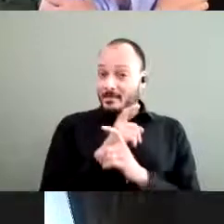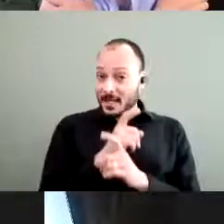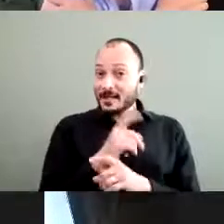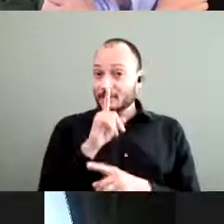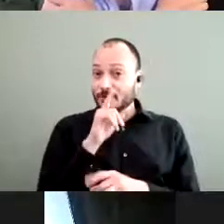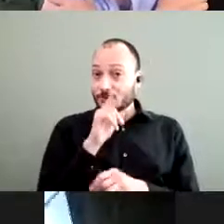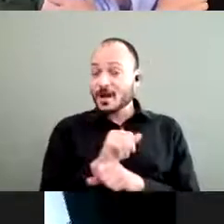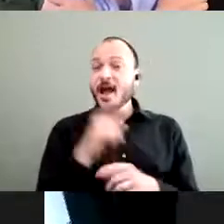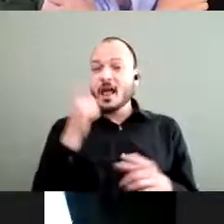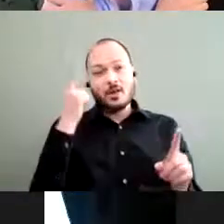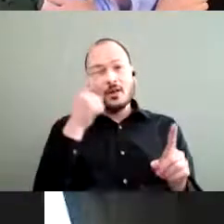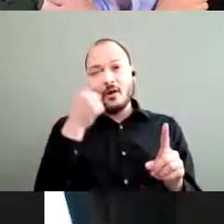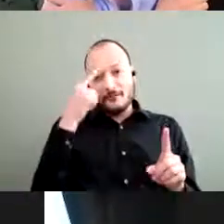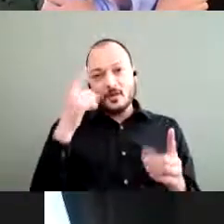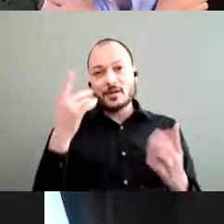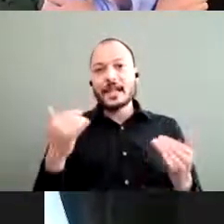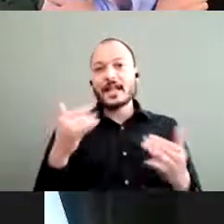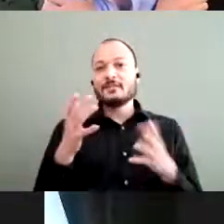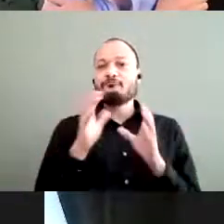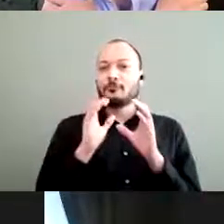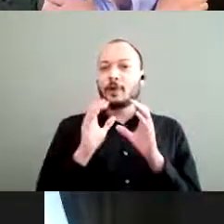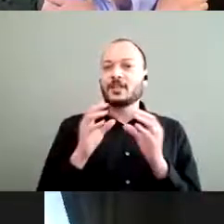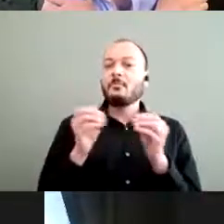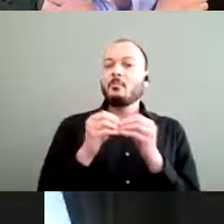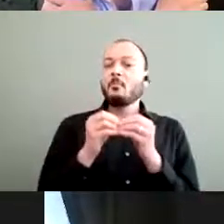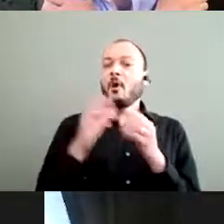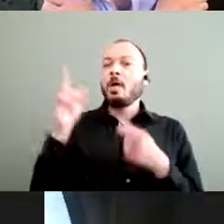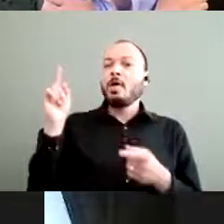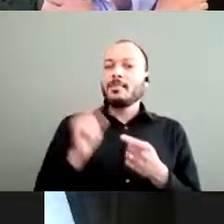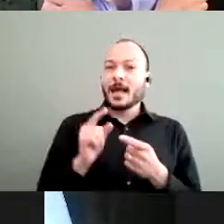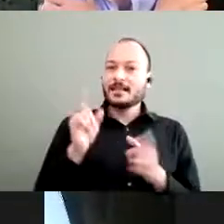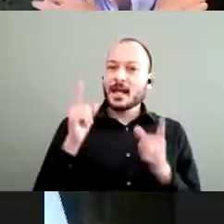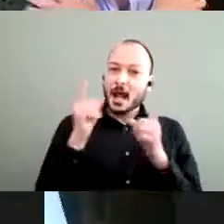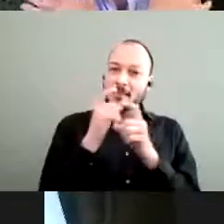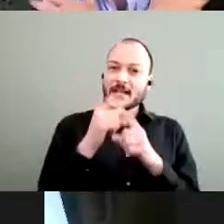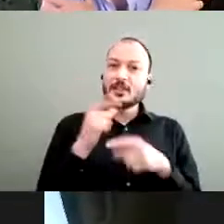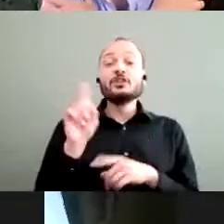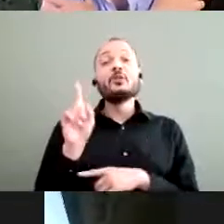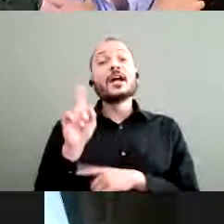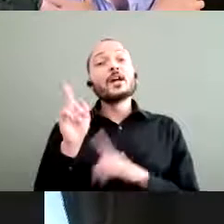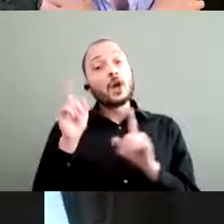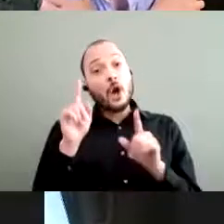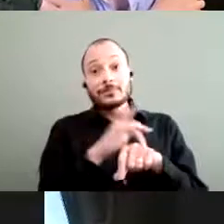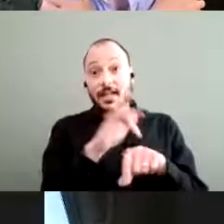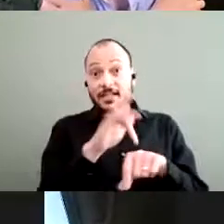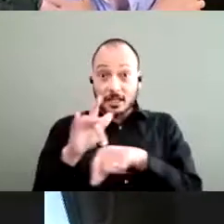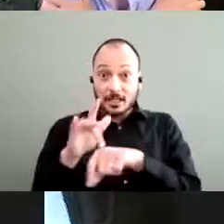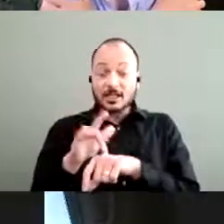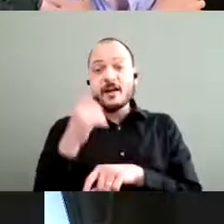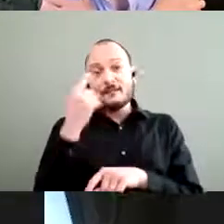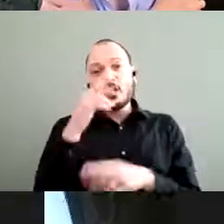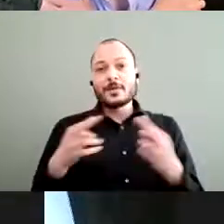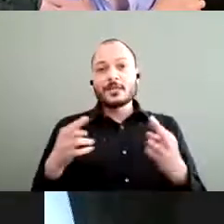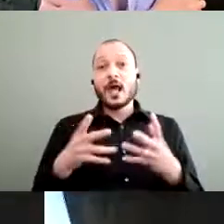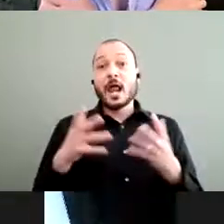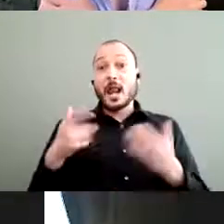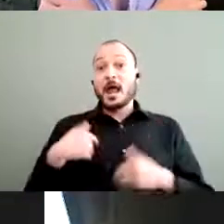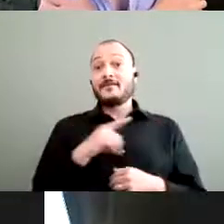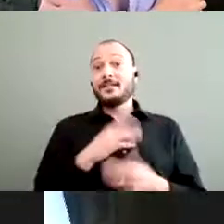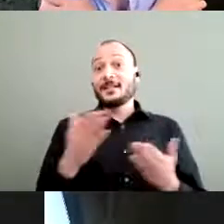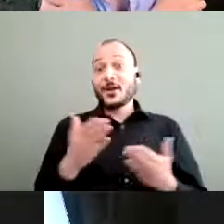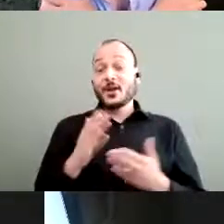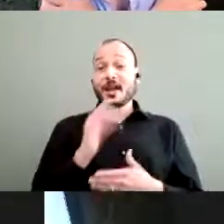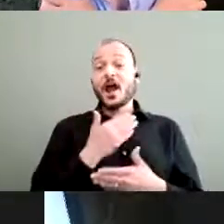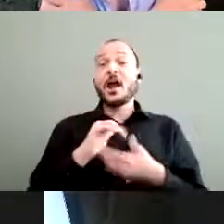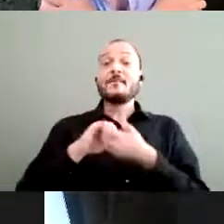today's conversation is to make them less complicated and show you where you can go for resources. And there's a lot of us here and our partners